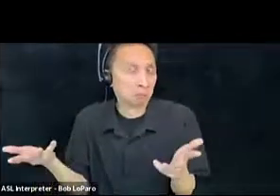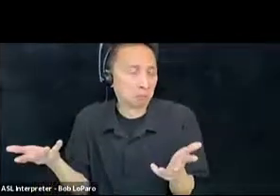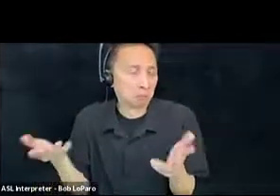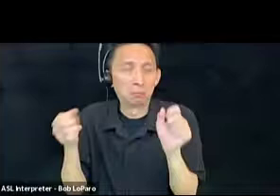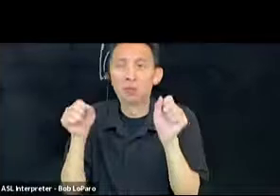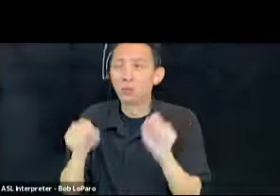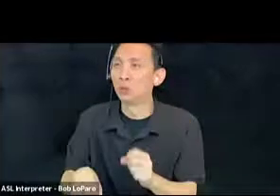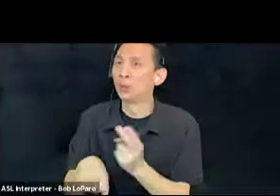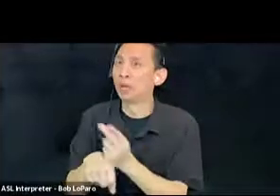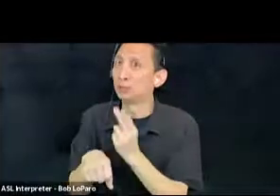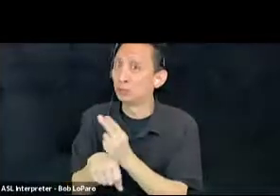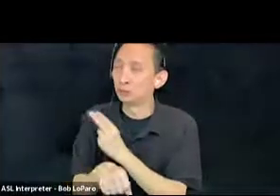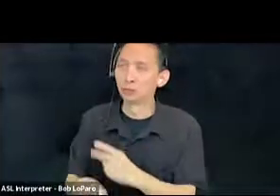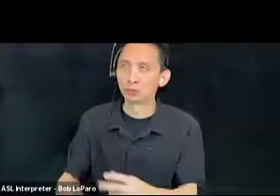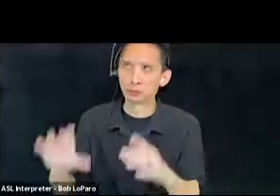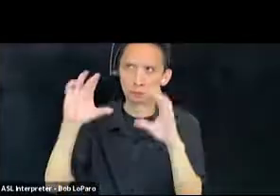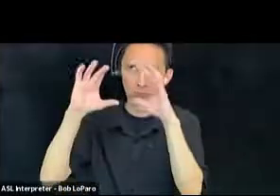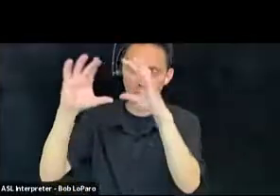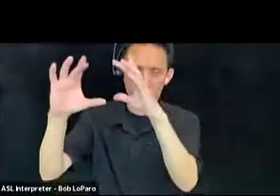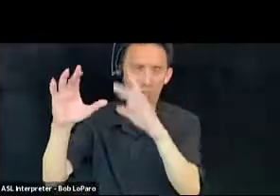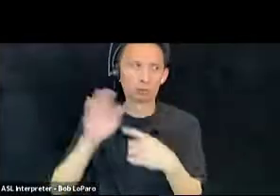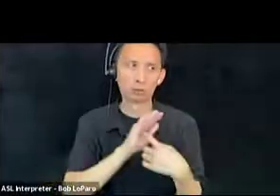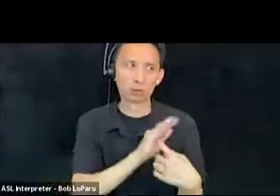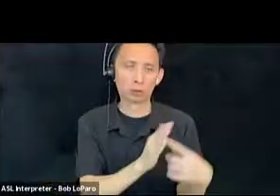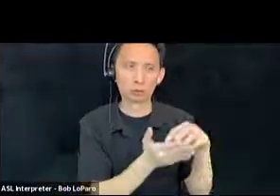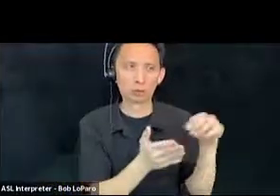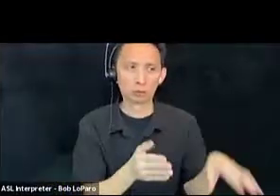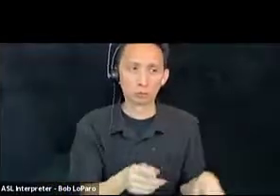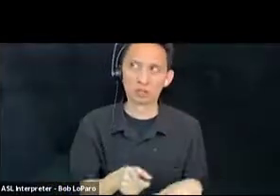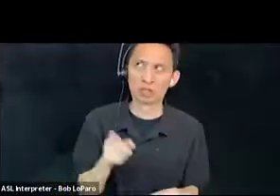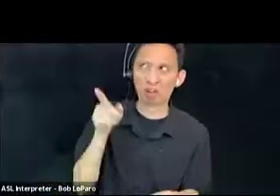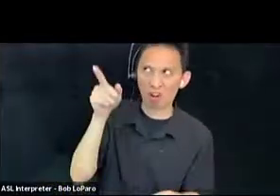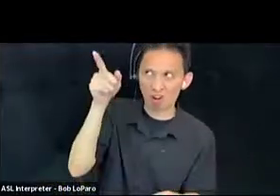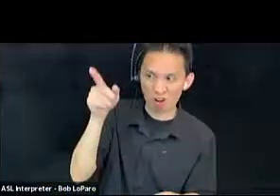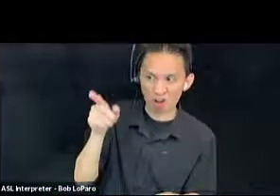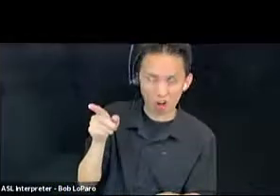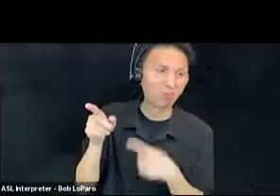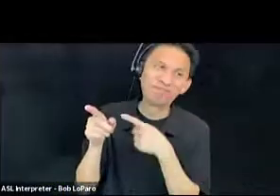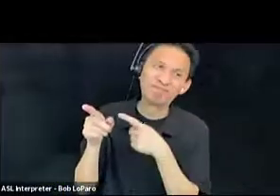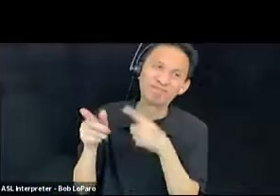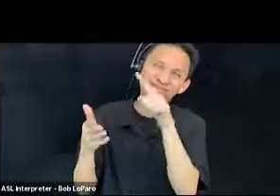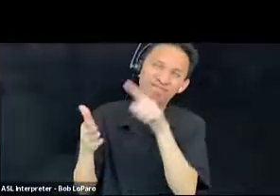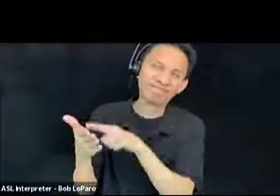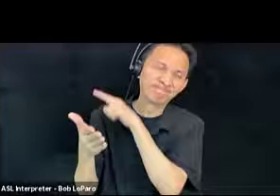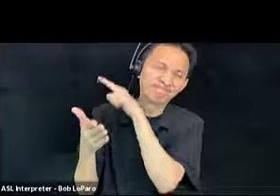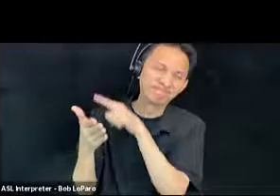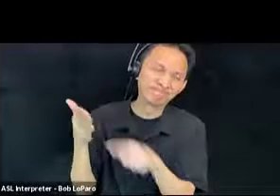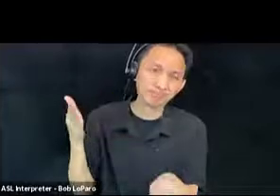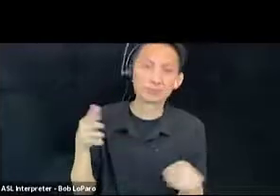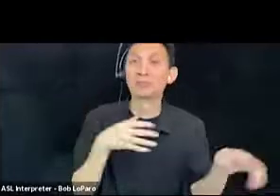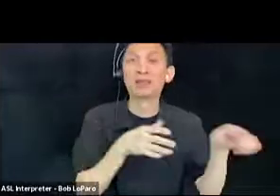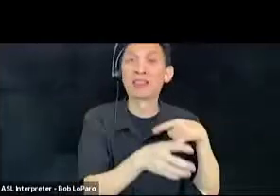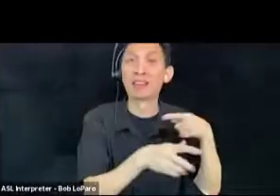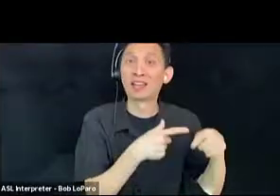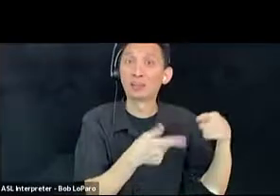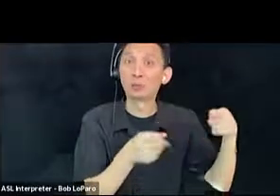on hand with your system, and you may put that on top of that activity and say, we're not going to do that today and give the reason why.